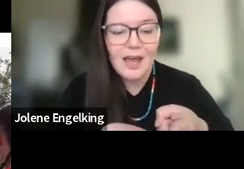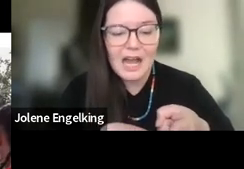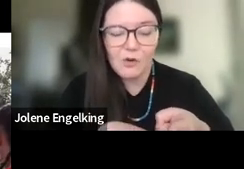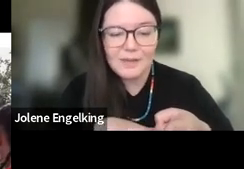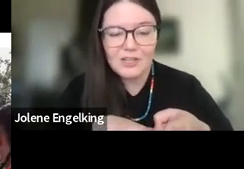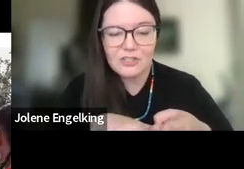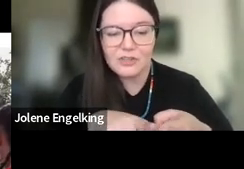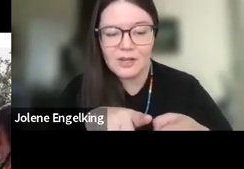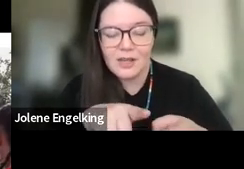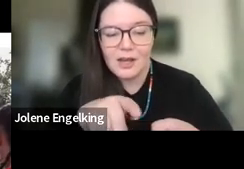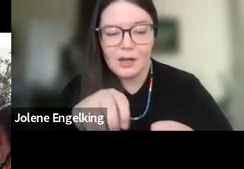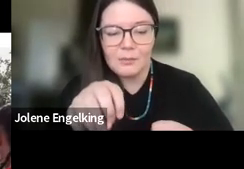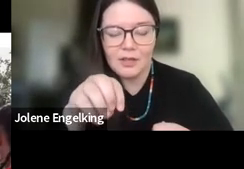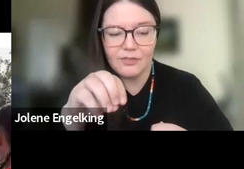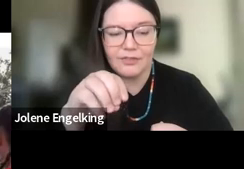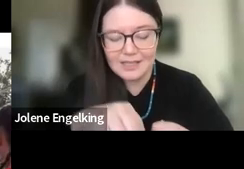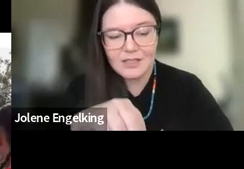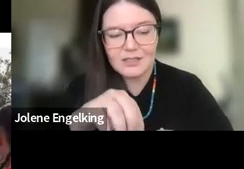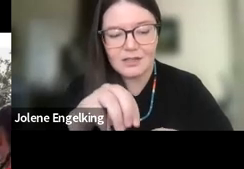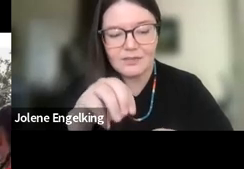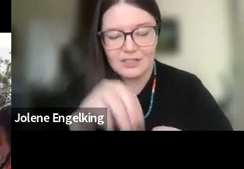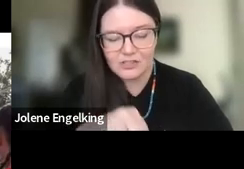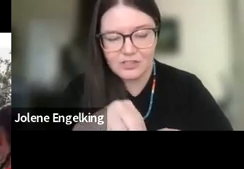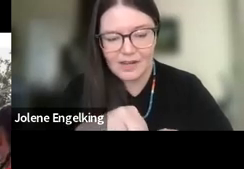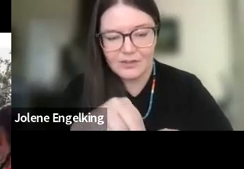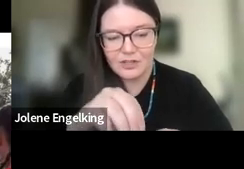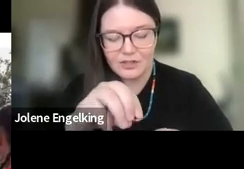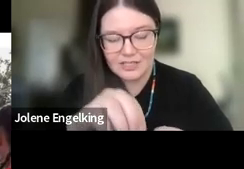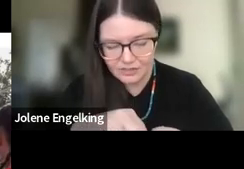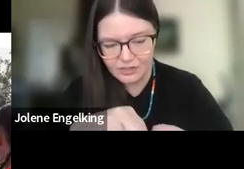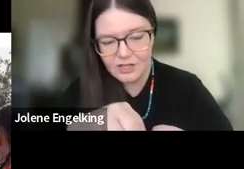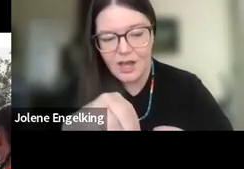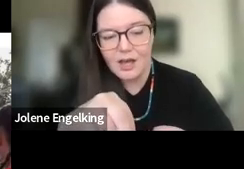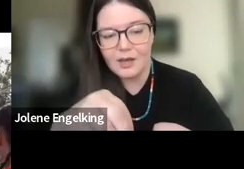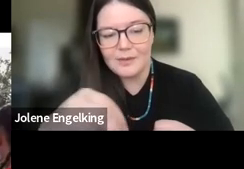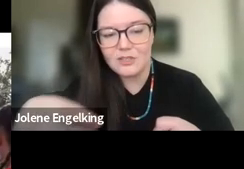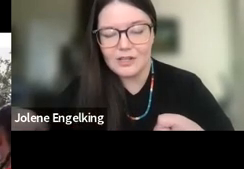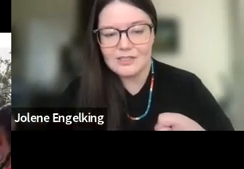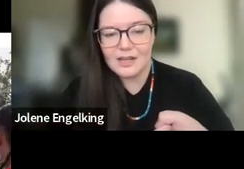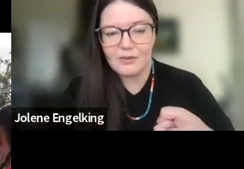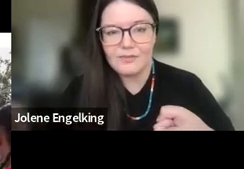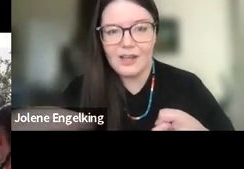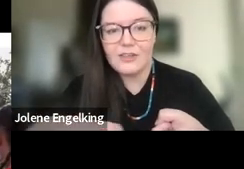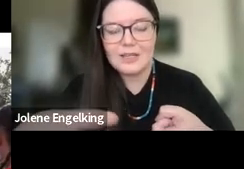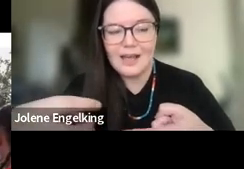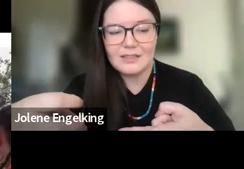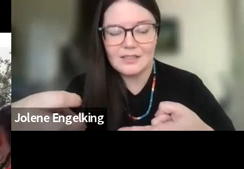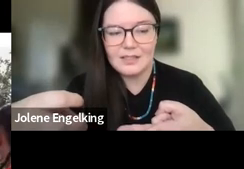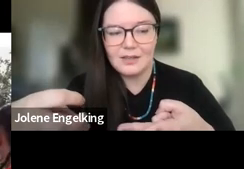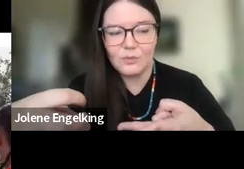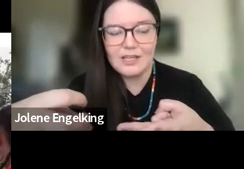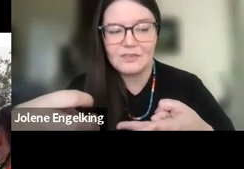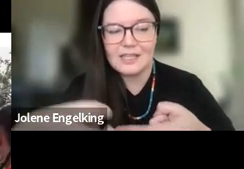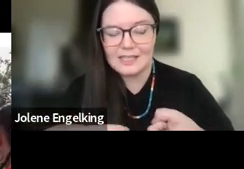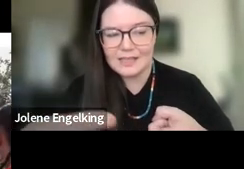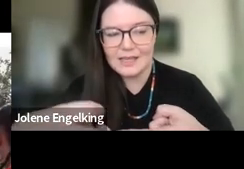protocols, how are we making sure that the needs of Indigenous survivors are centered, as well as that our values and access